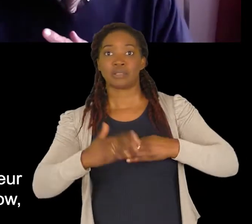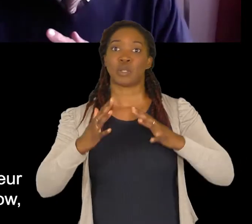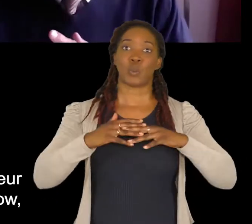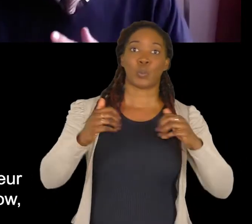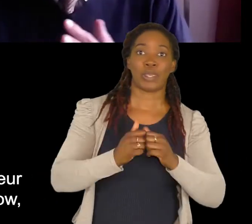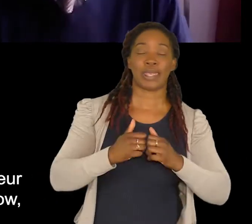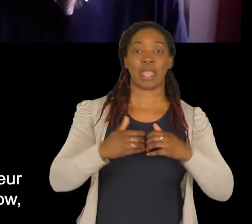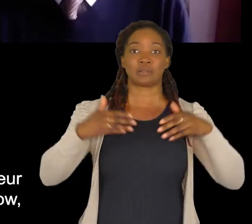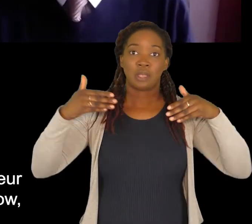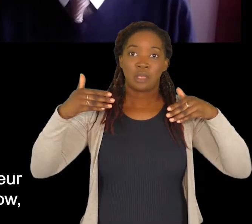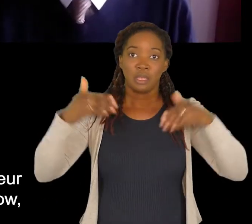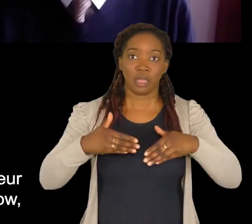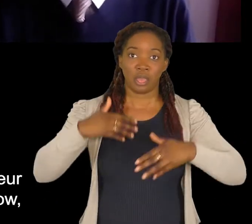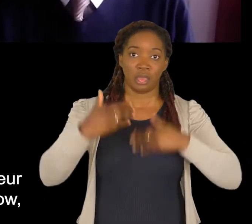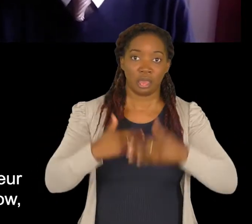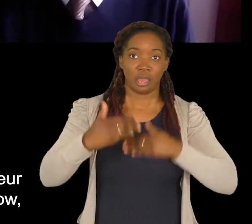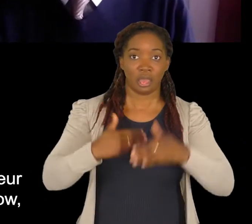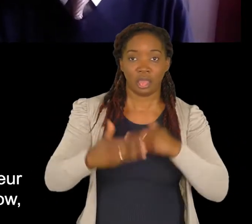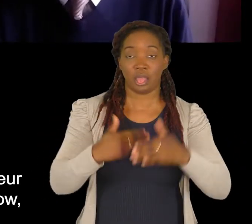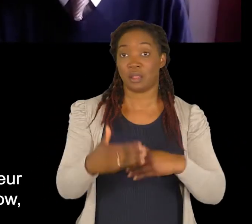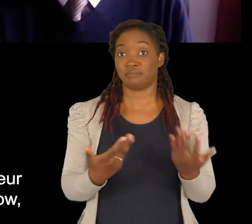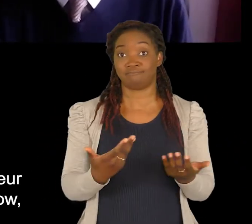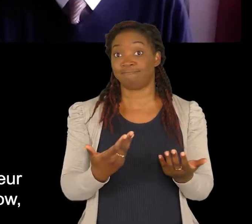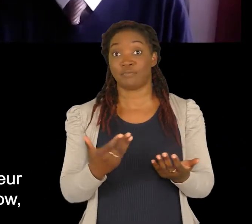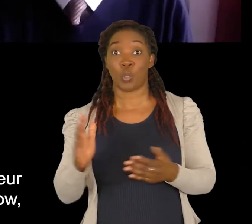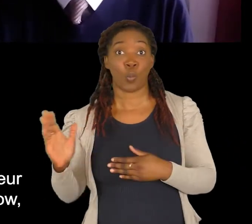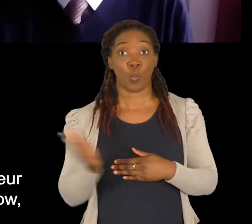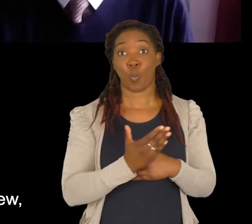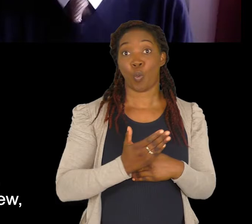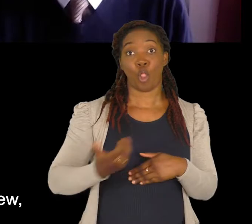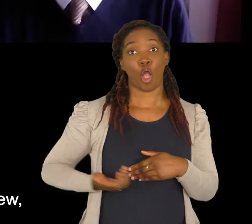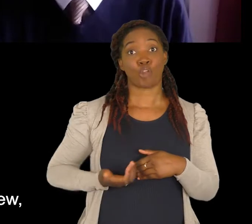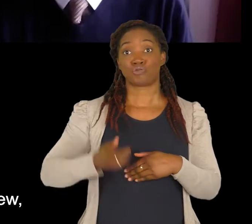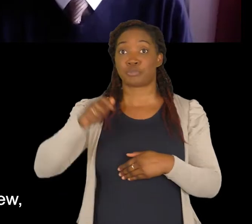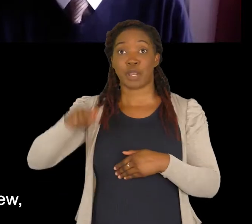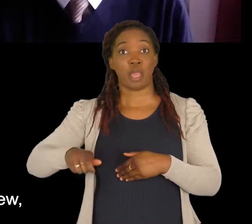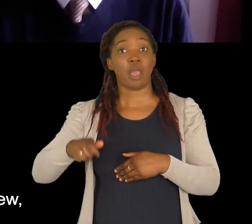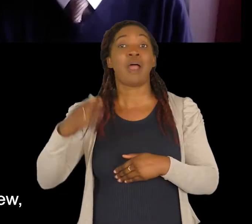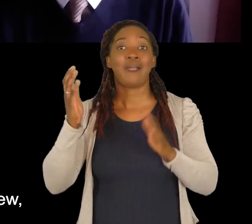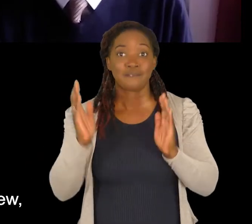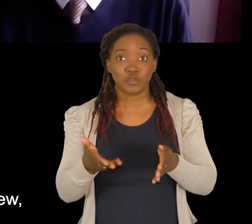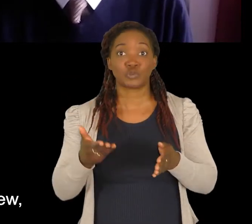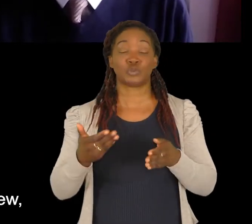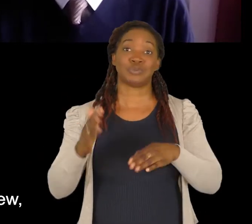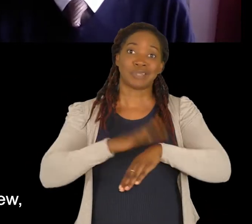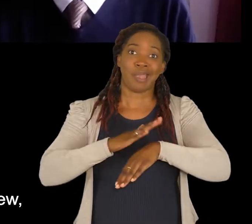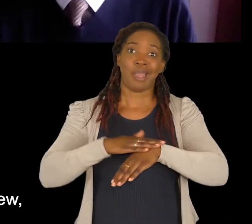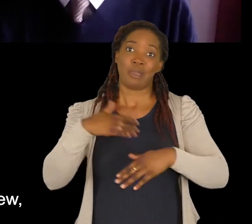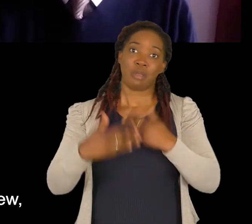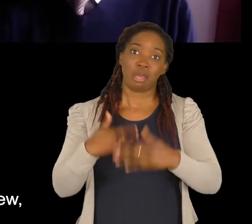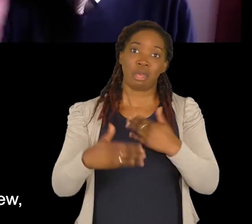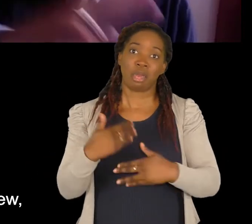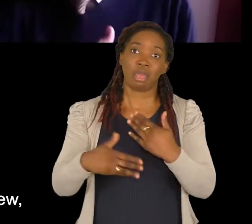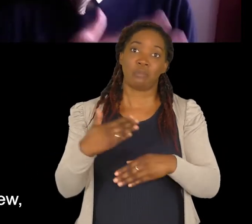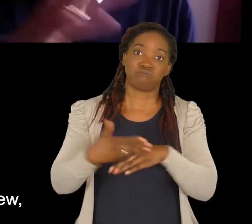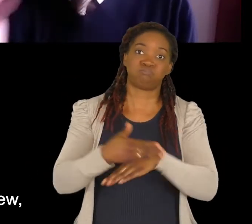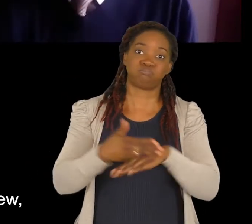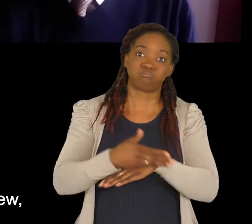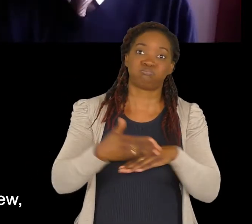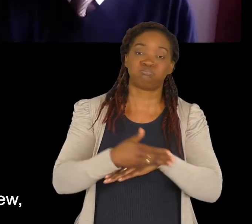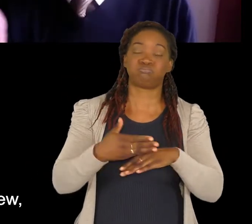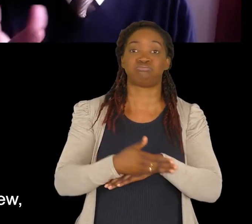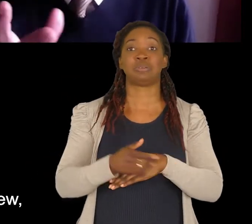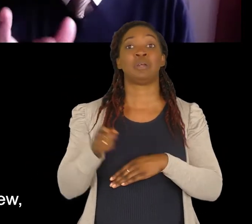this business, right? I don't know any entrepreneur that hasn't done that, to be honest. You know, you really have to put in the time. So again, thinking about it